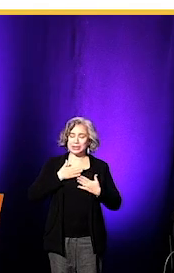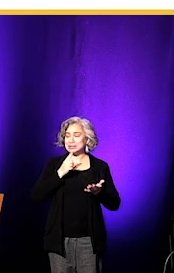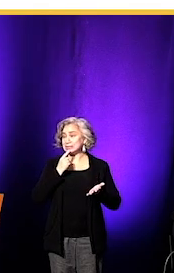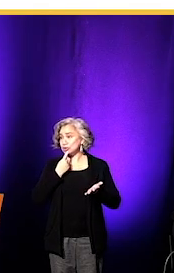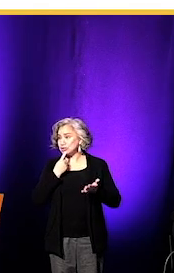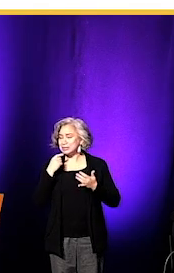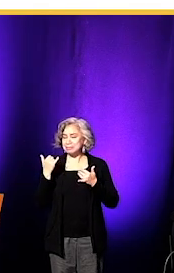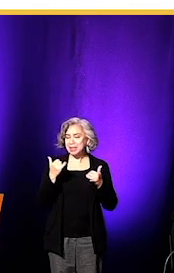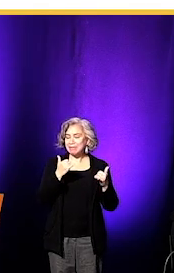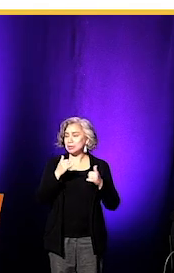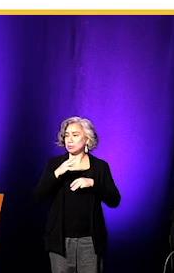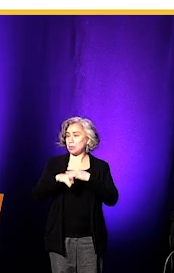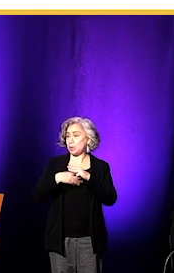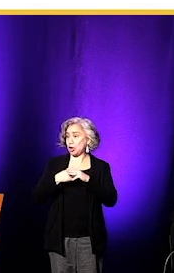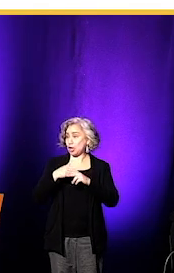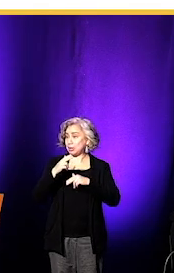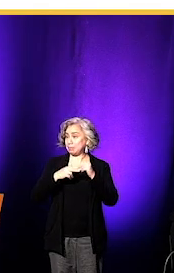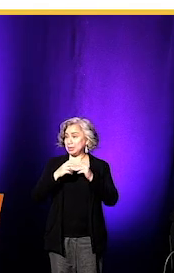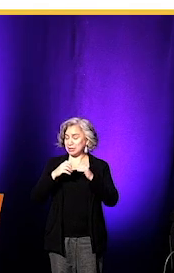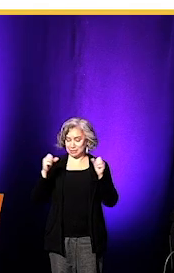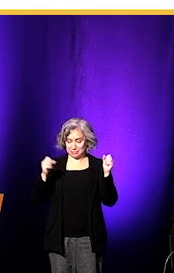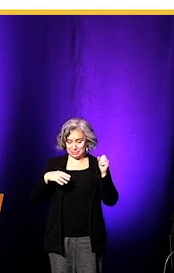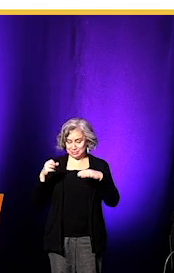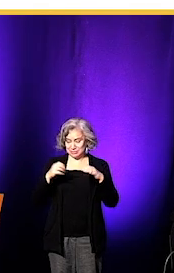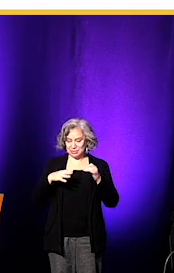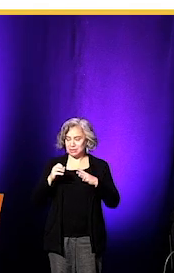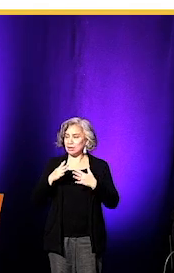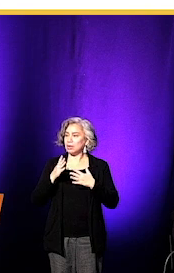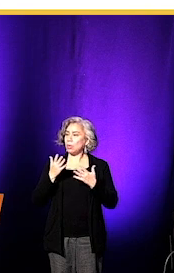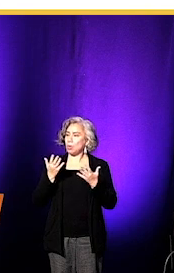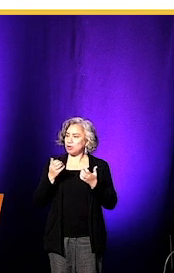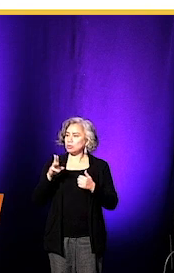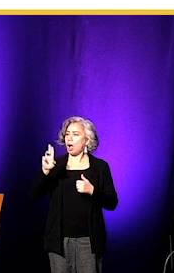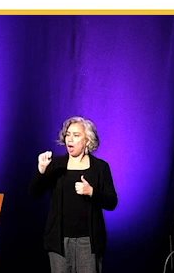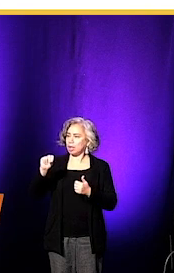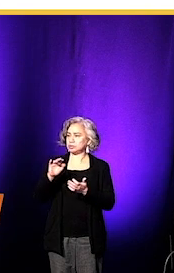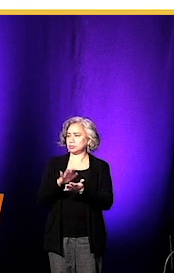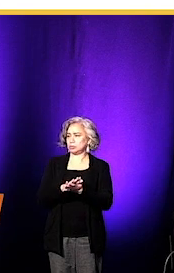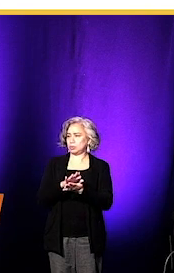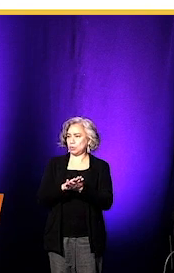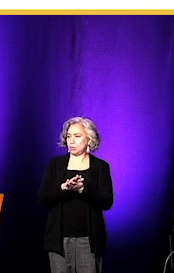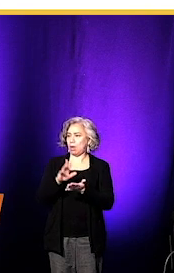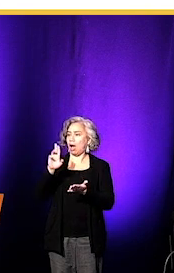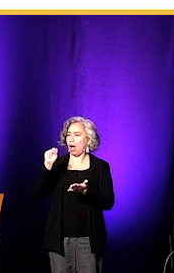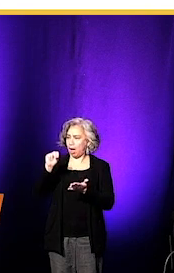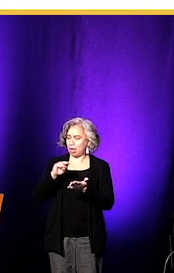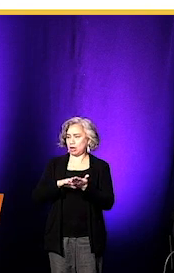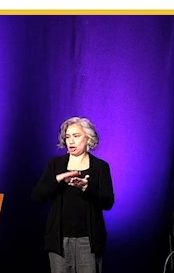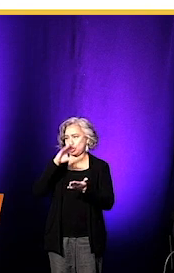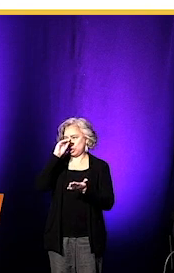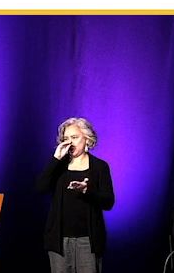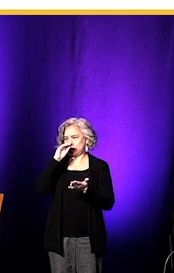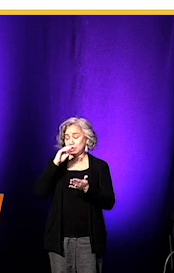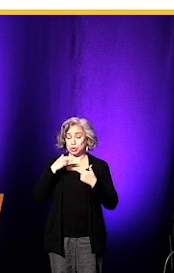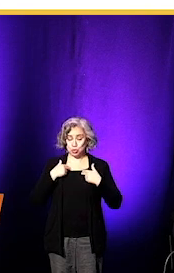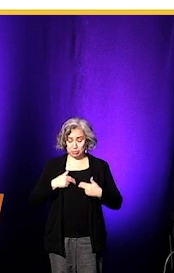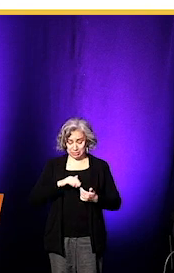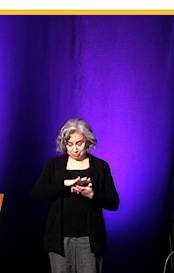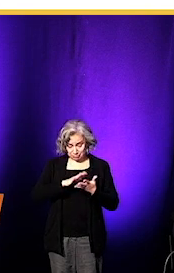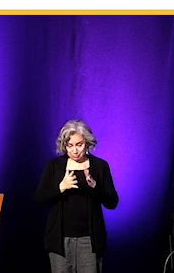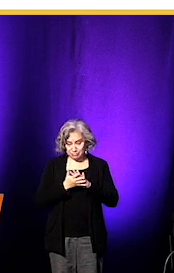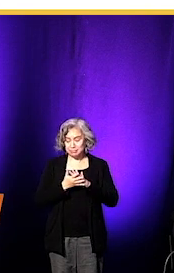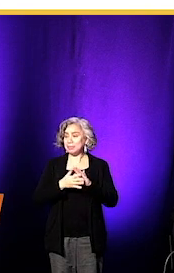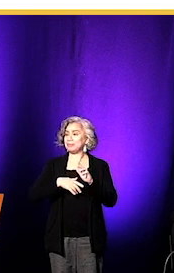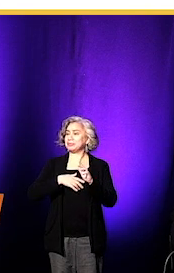building were tools to unschool and unlearn, where humanization and transformation and intellectual rigor lived side